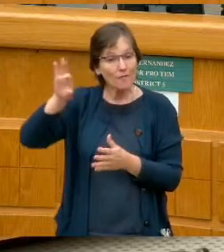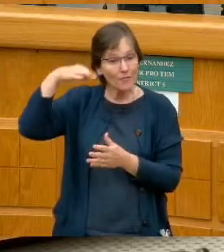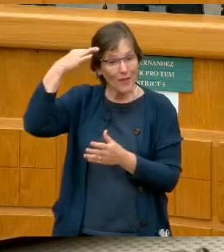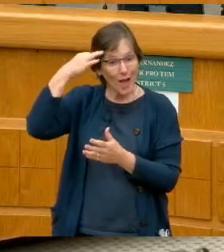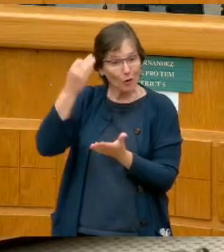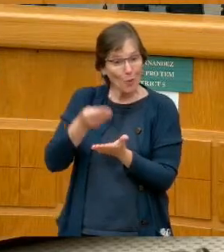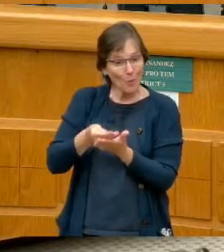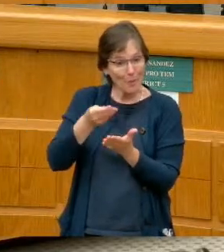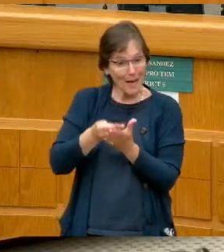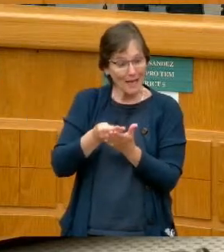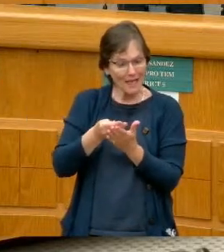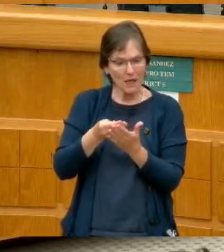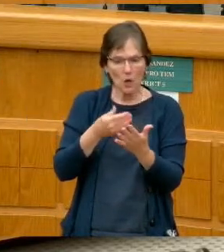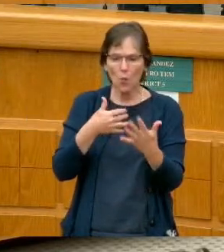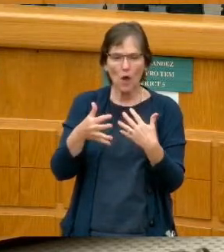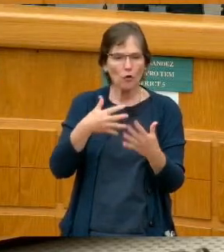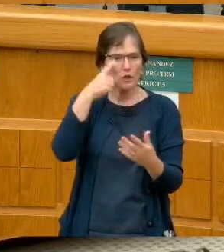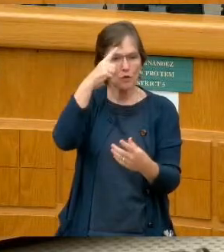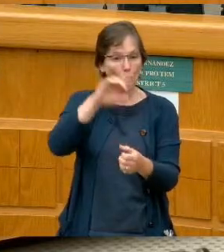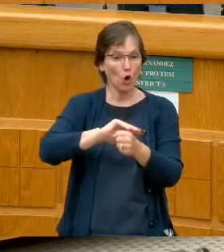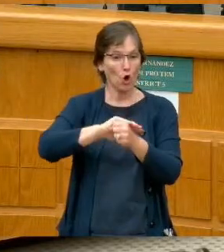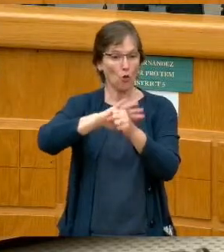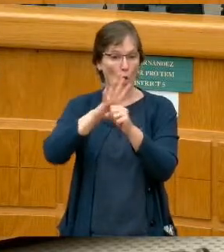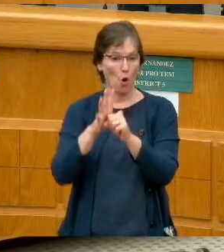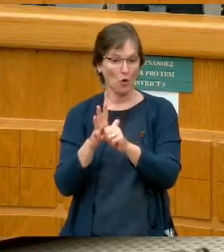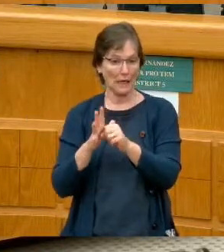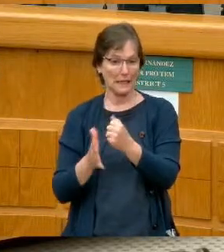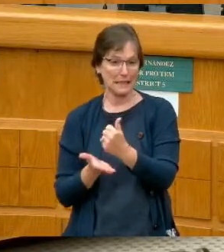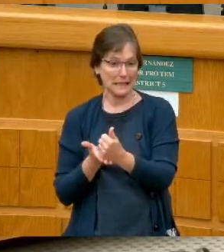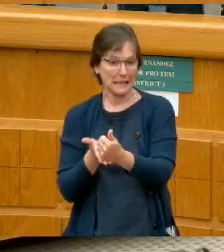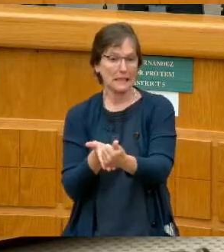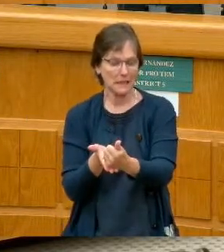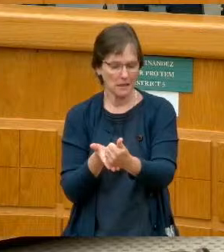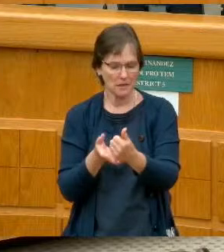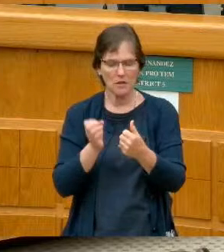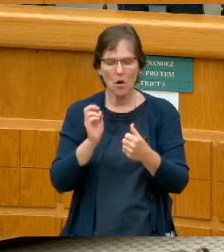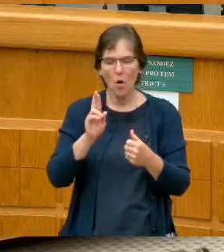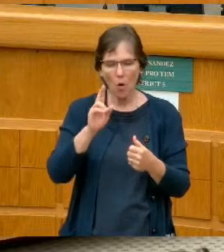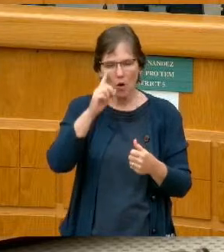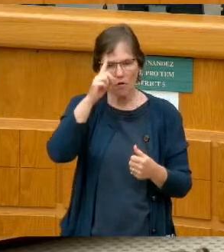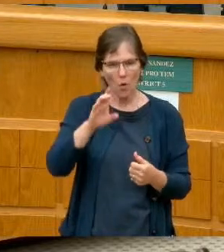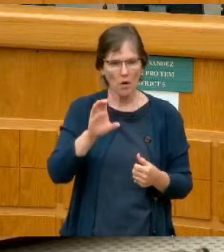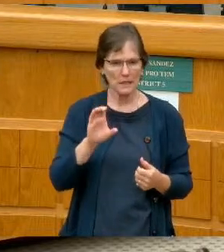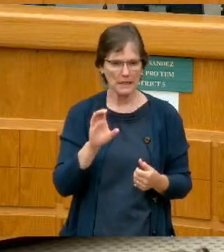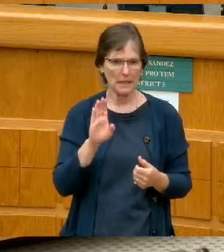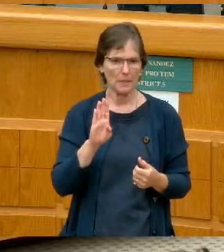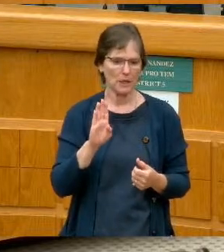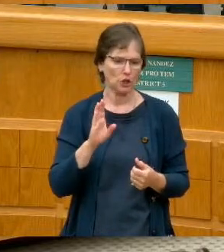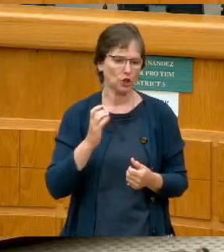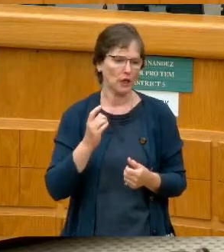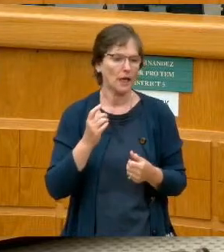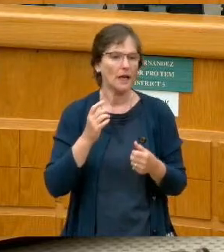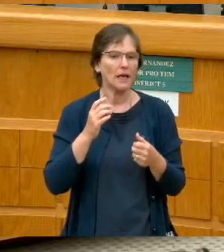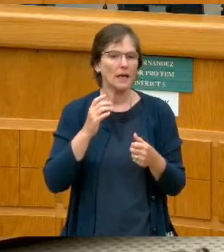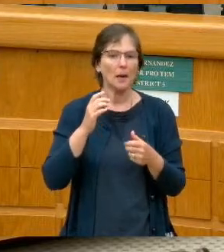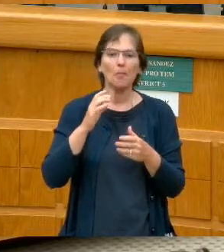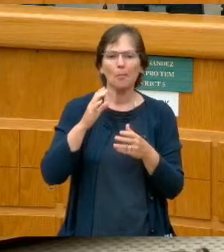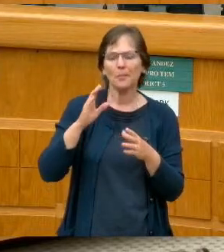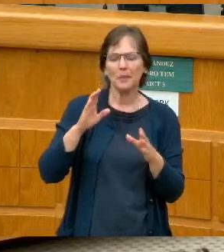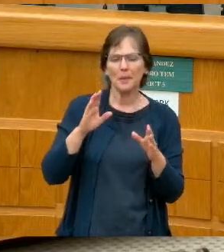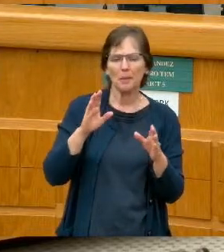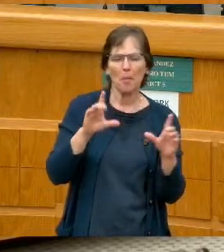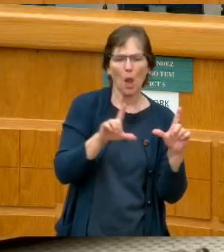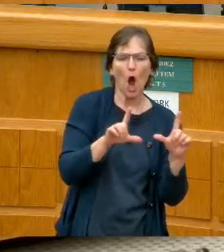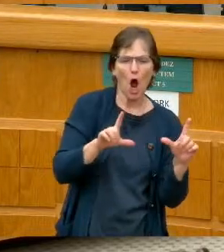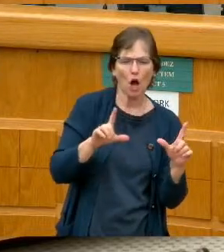coronavirus assistance or whether they be for CDBG block grant funds for other things, it's